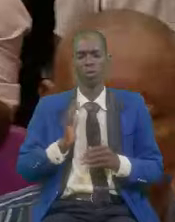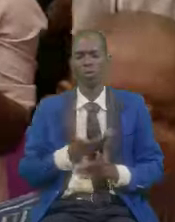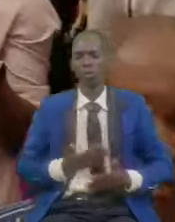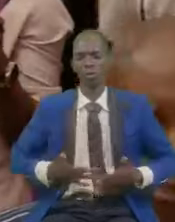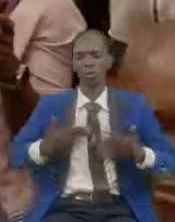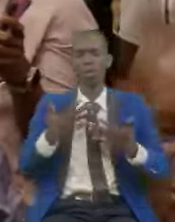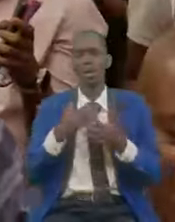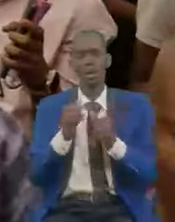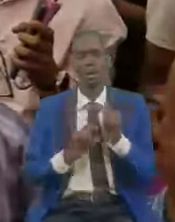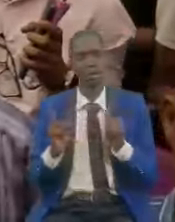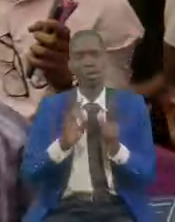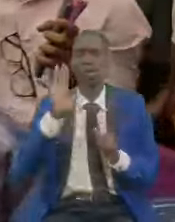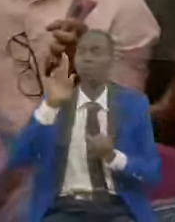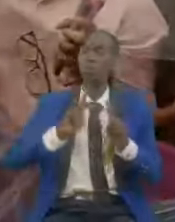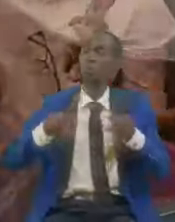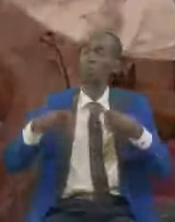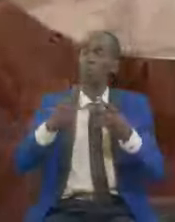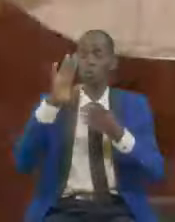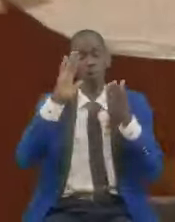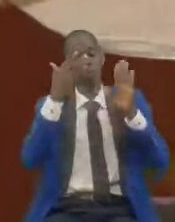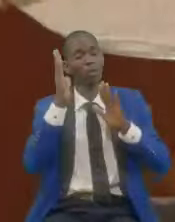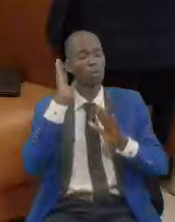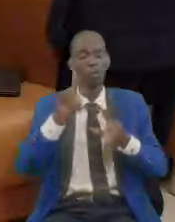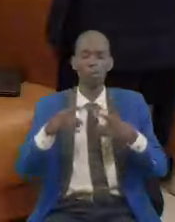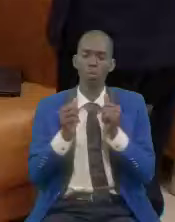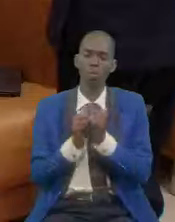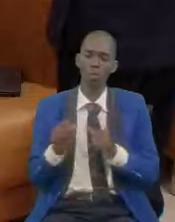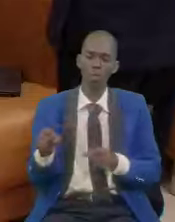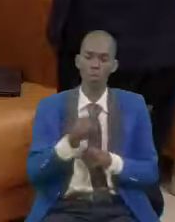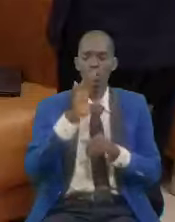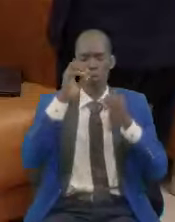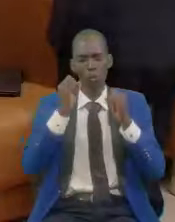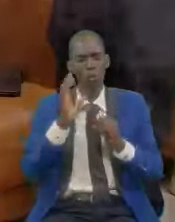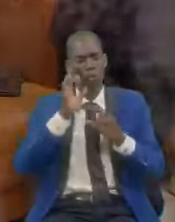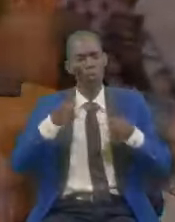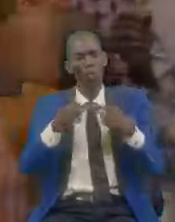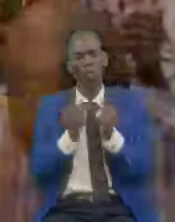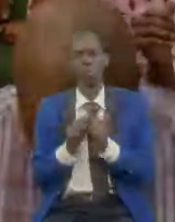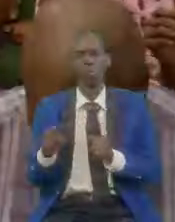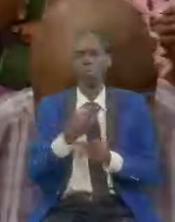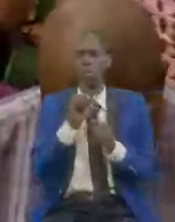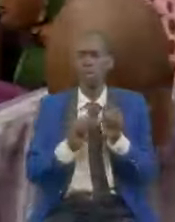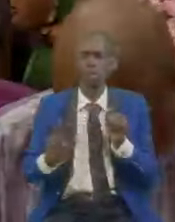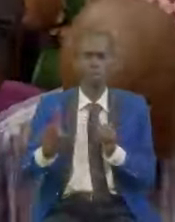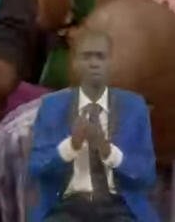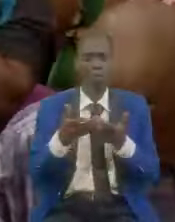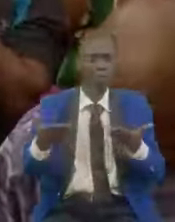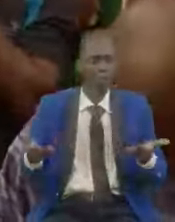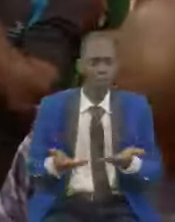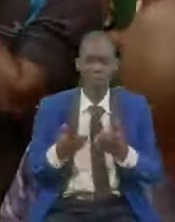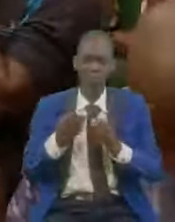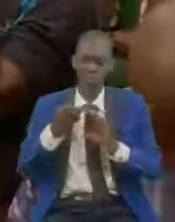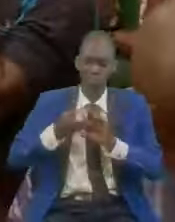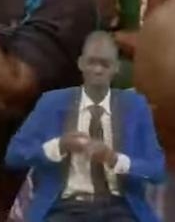them. Your power will go with them. And everyone here, everyone partaking